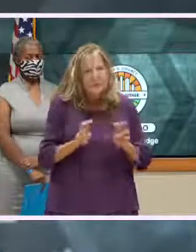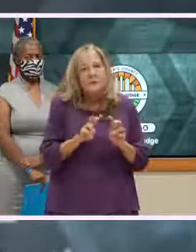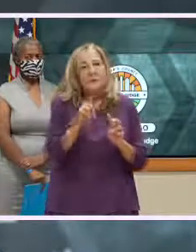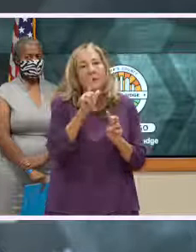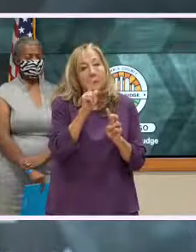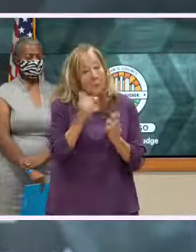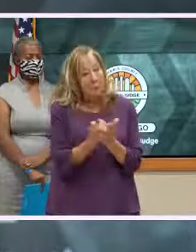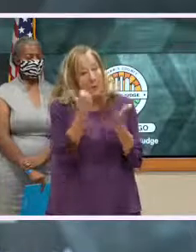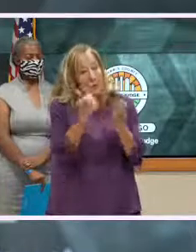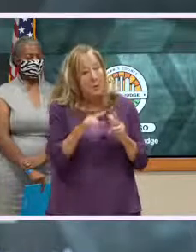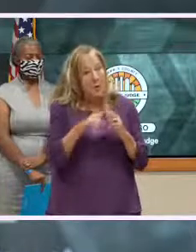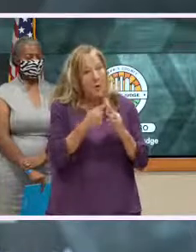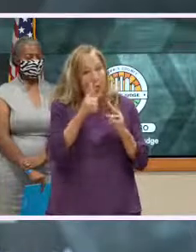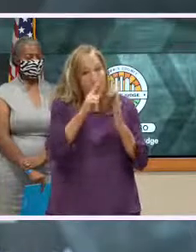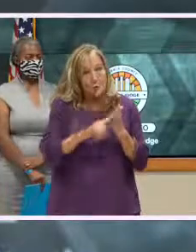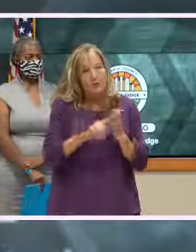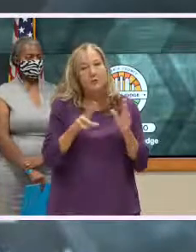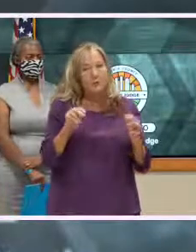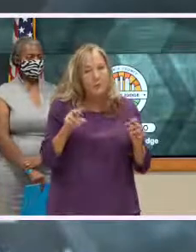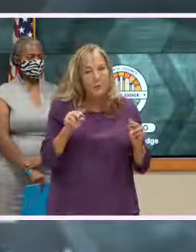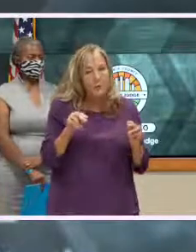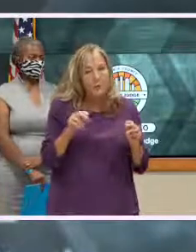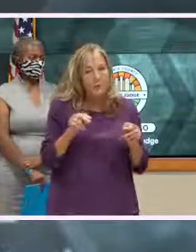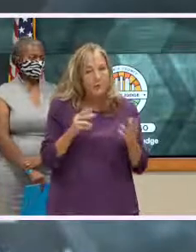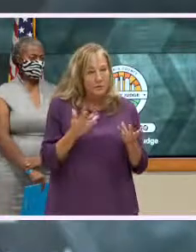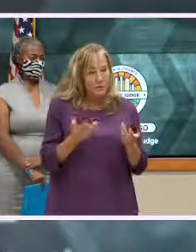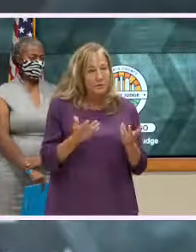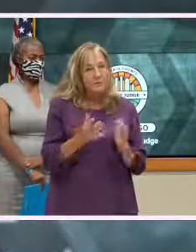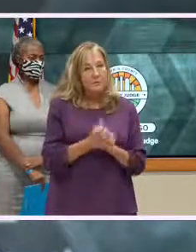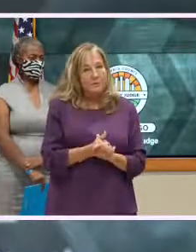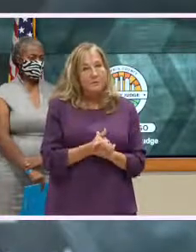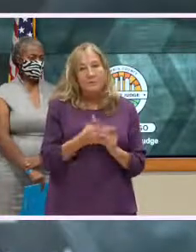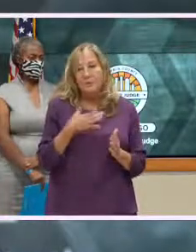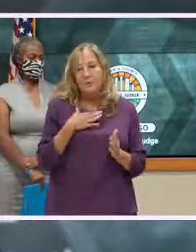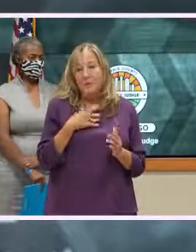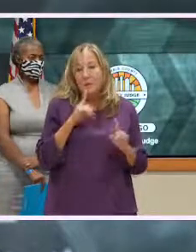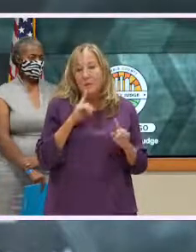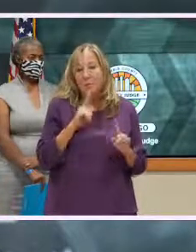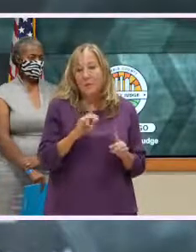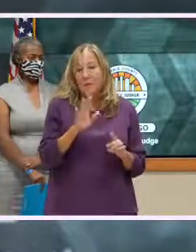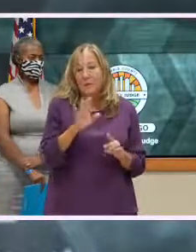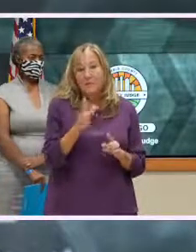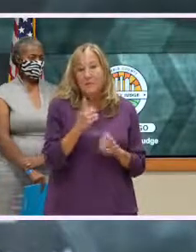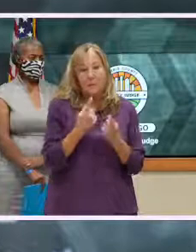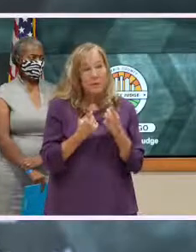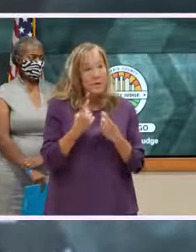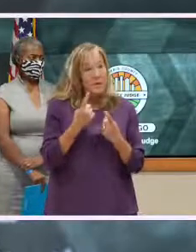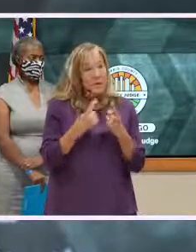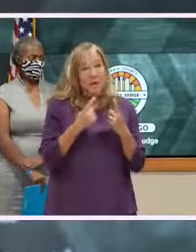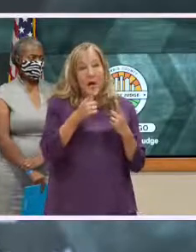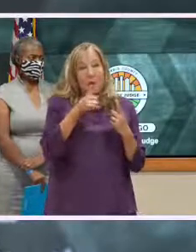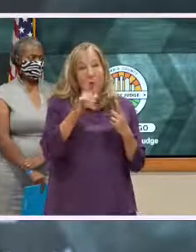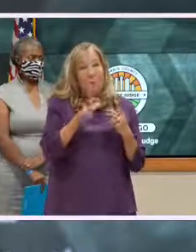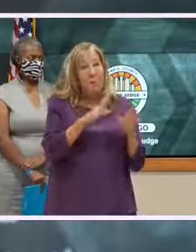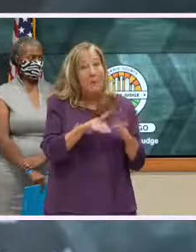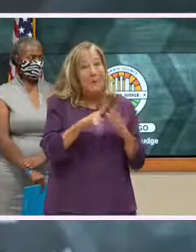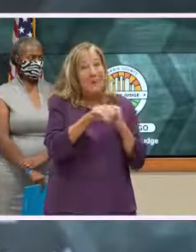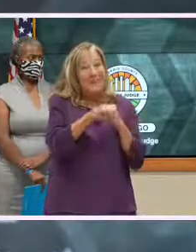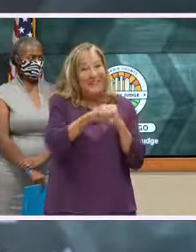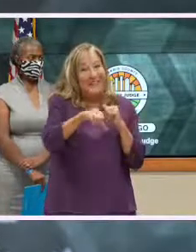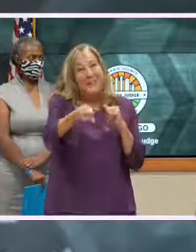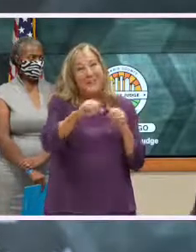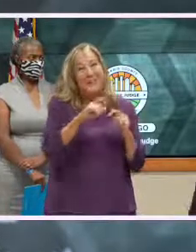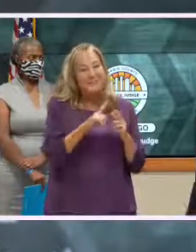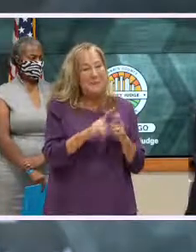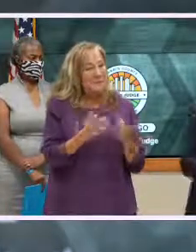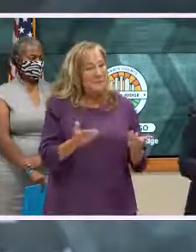ever released to the public, and I'm happy to answer more detailed questions about that. So I don't want to go on too long, but those are some of the big highlights, and happy